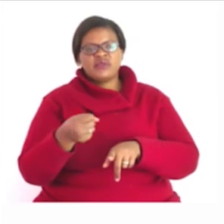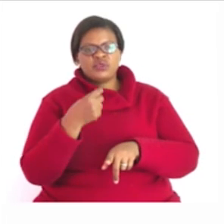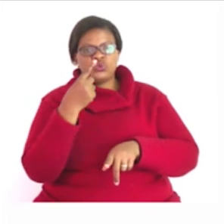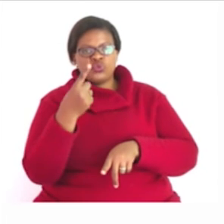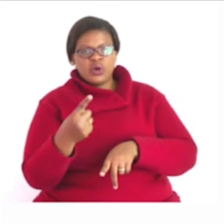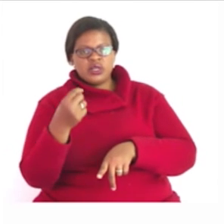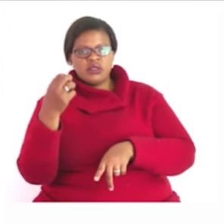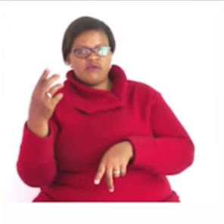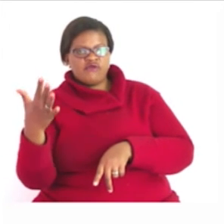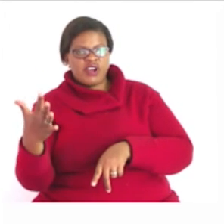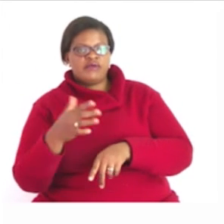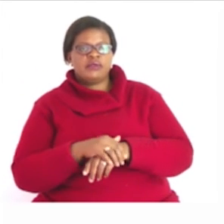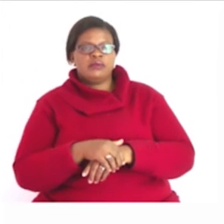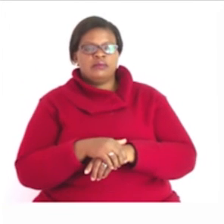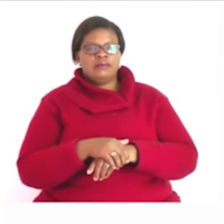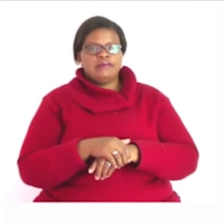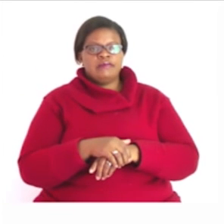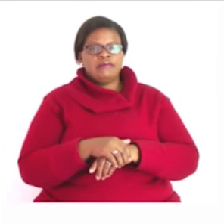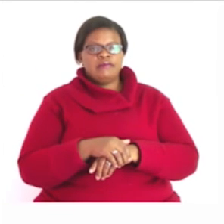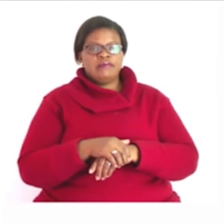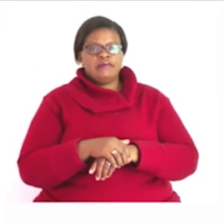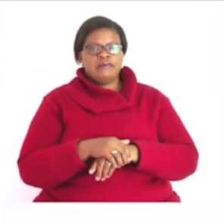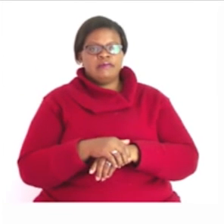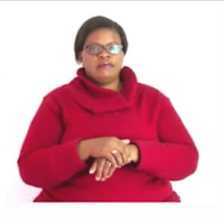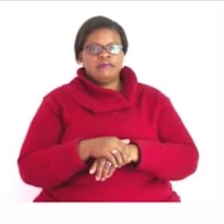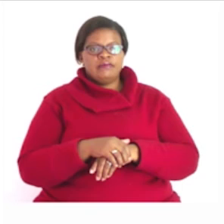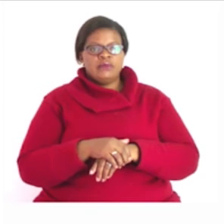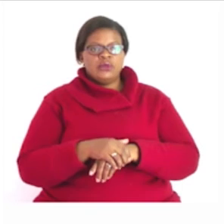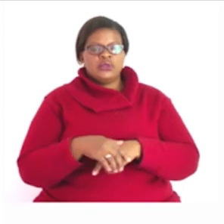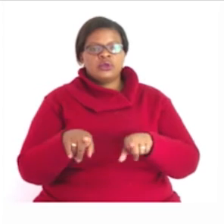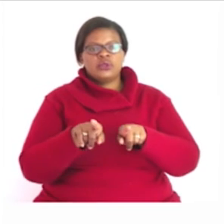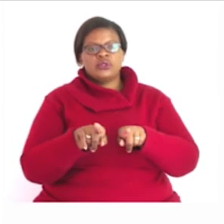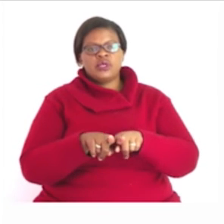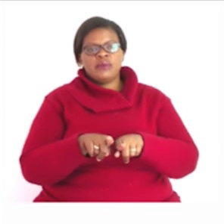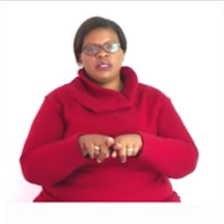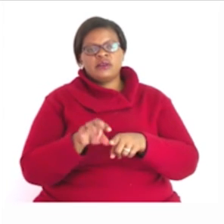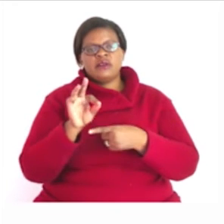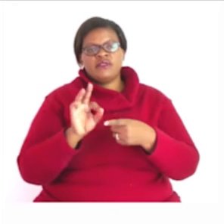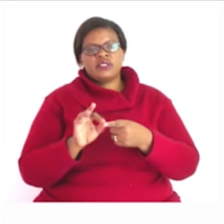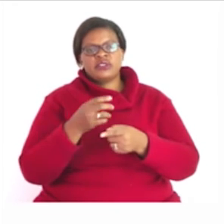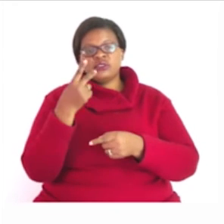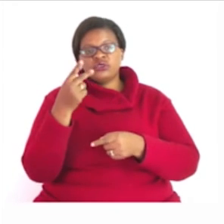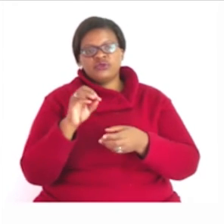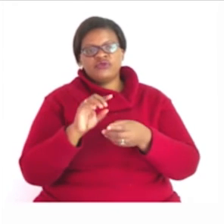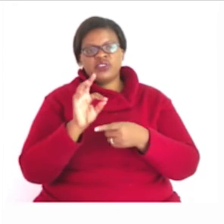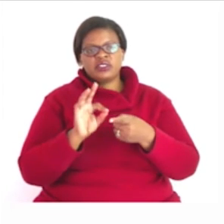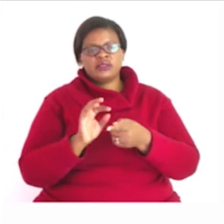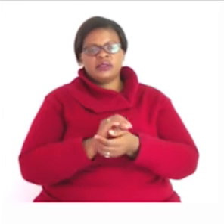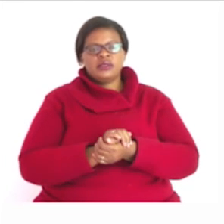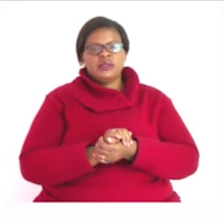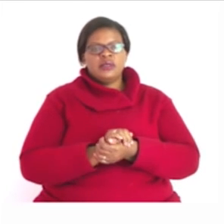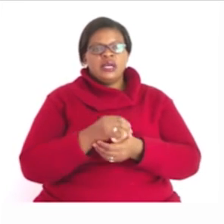1 and 5 as factors, which is only 2 factors. And